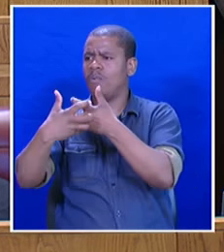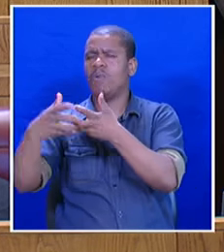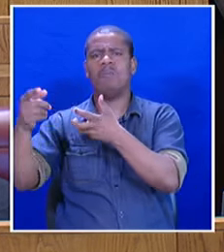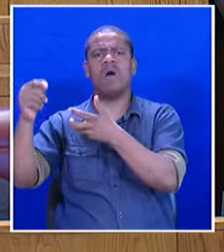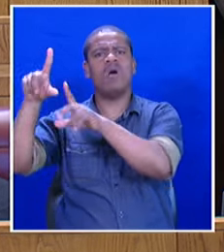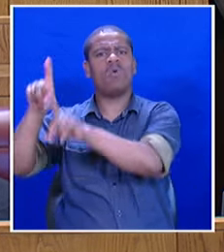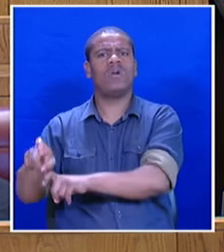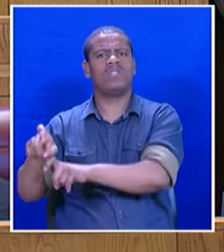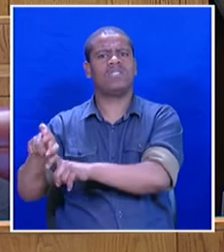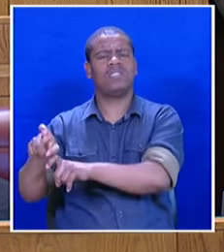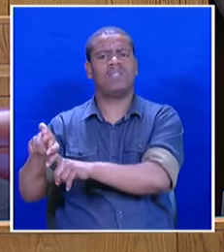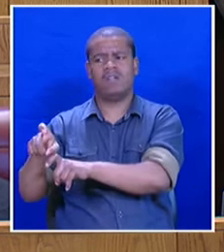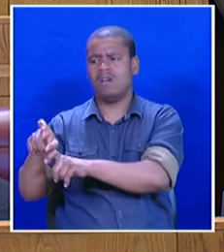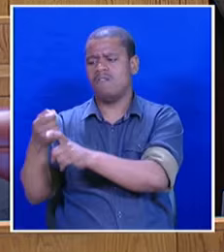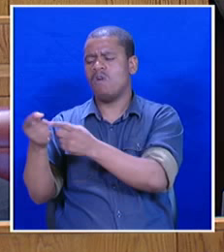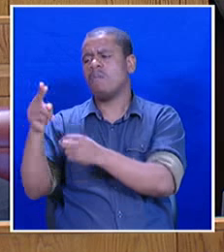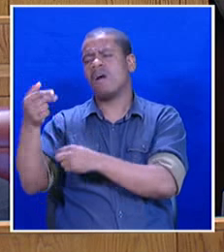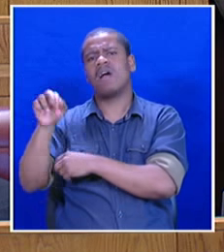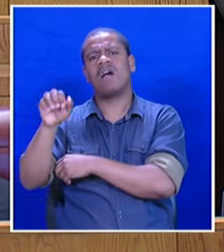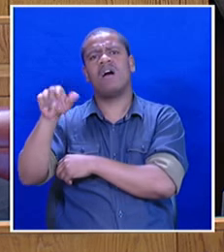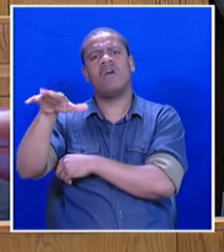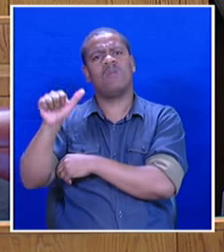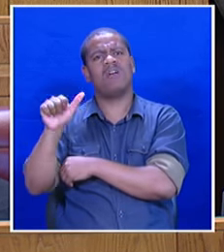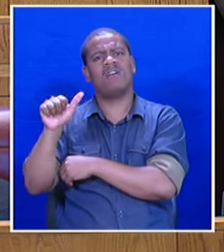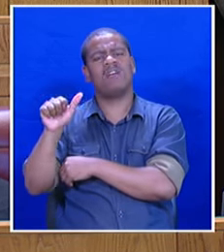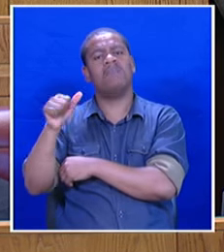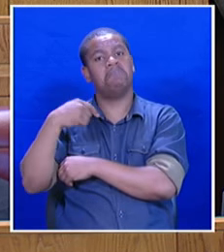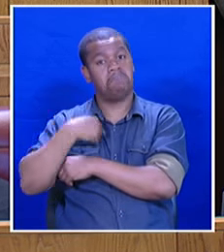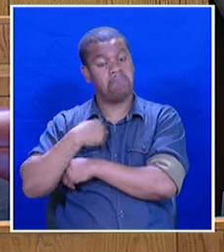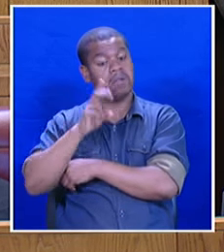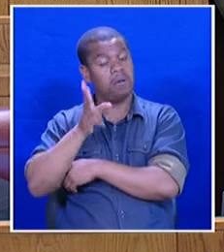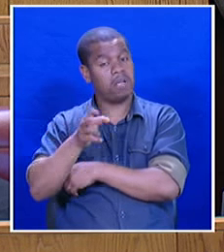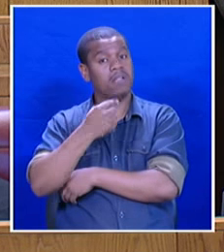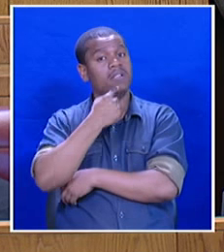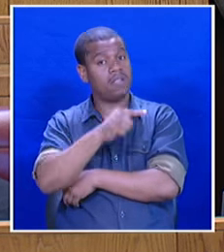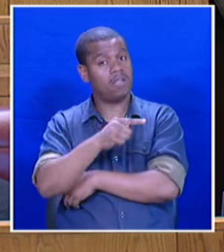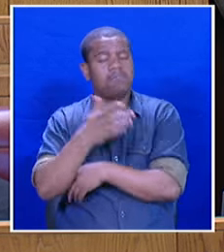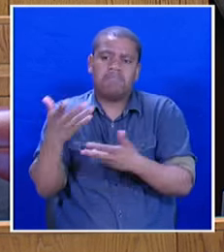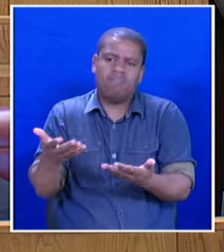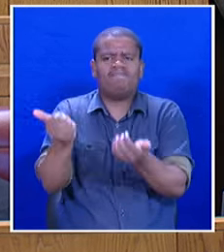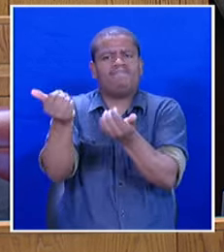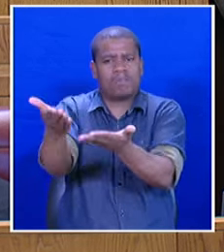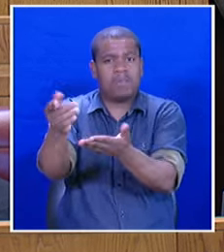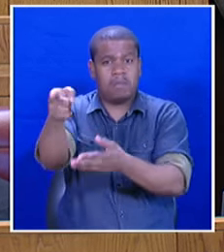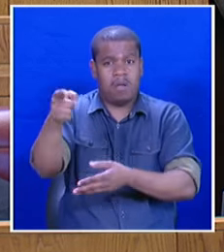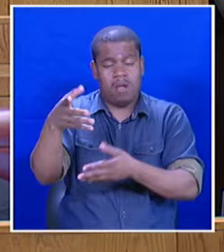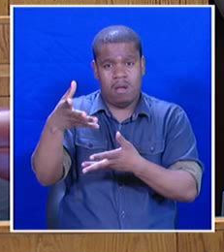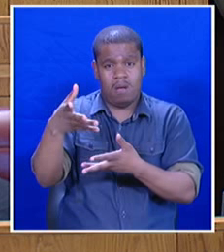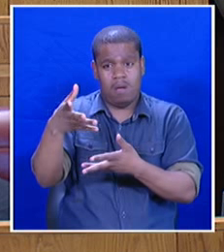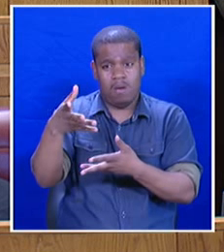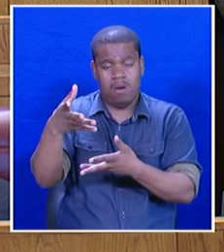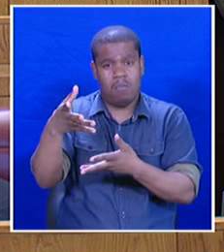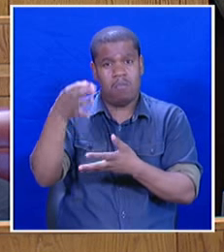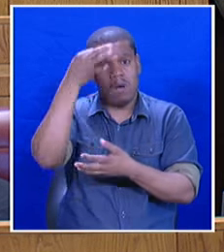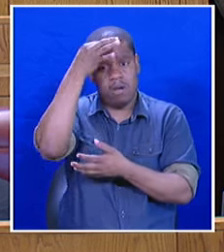Kaula. And I am again going to leave it to the discretion of the Deputy President. But it is a completely new question which has